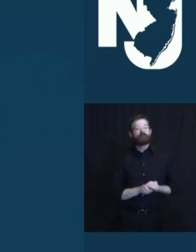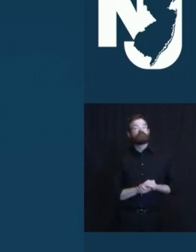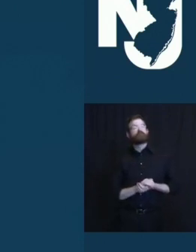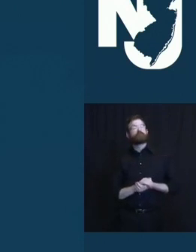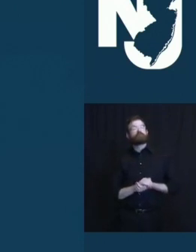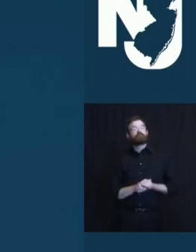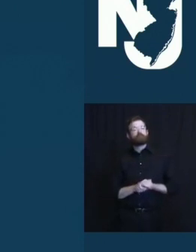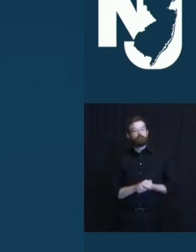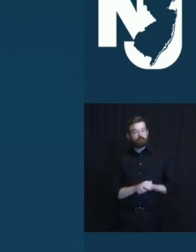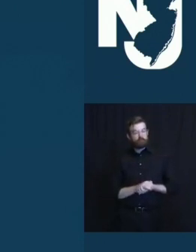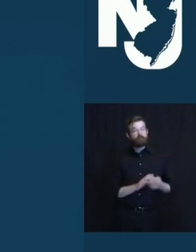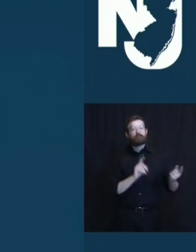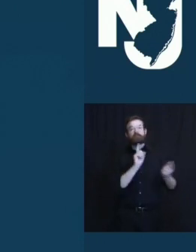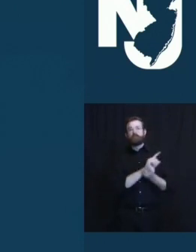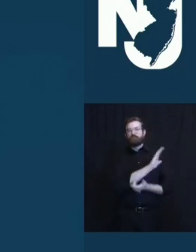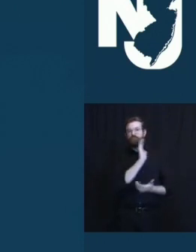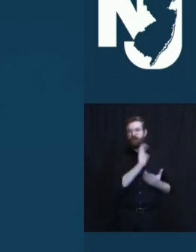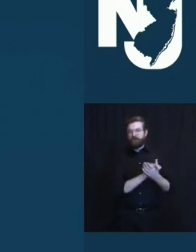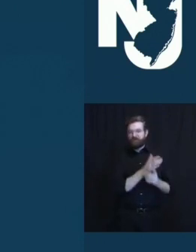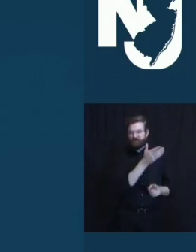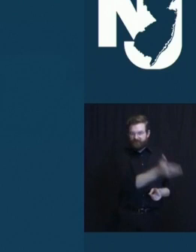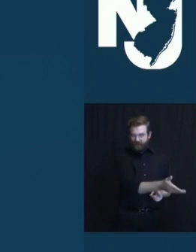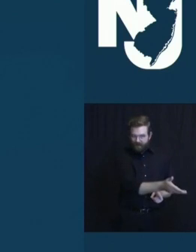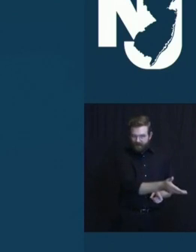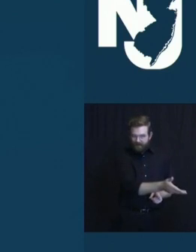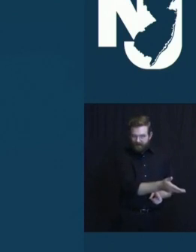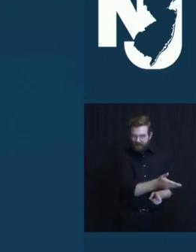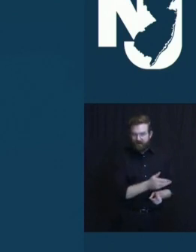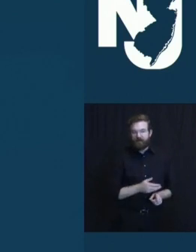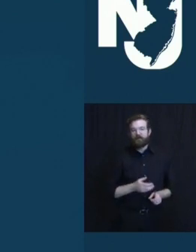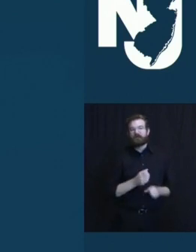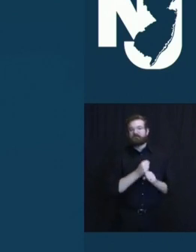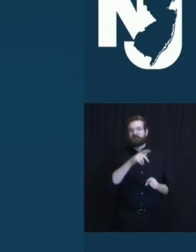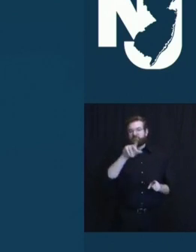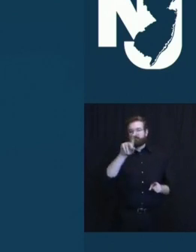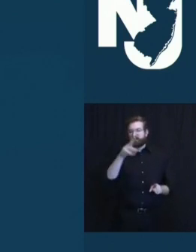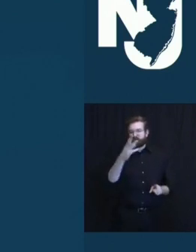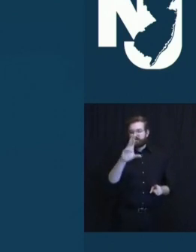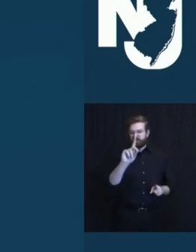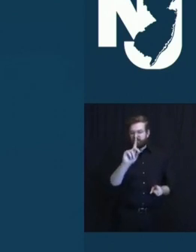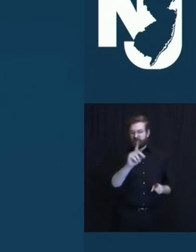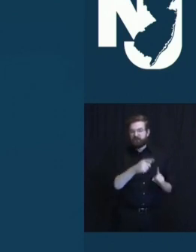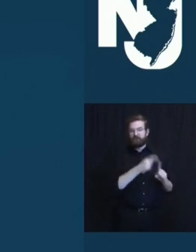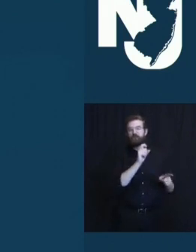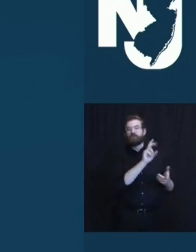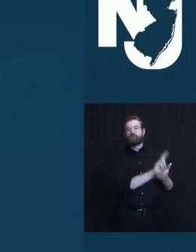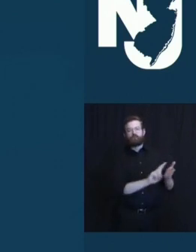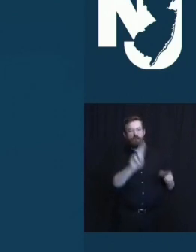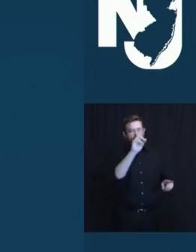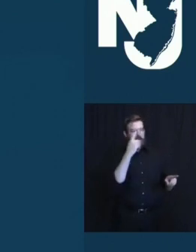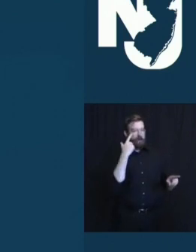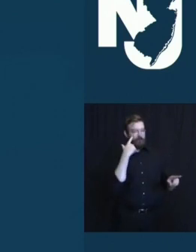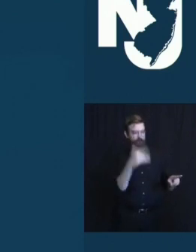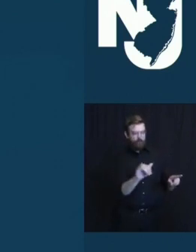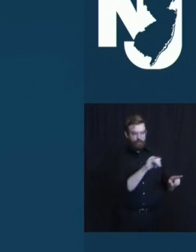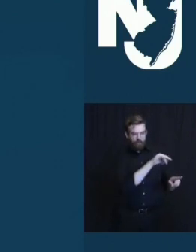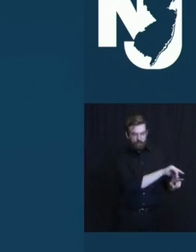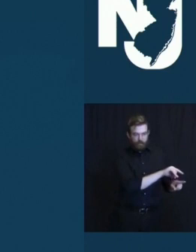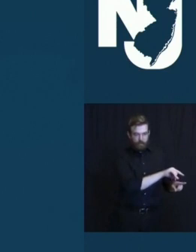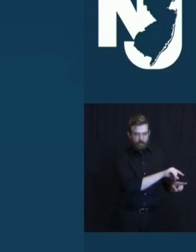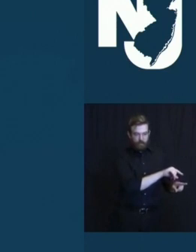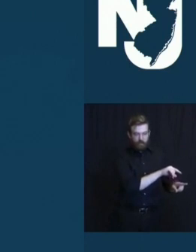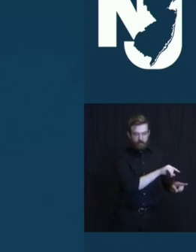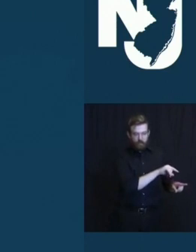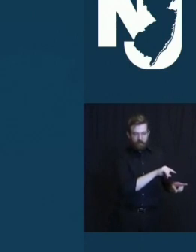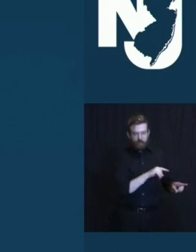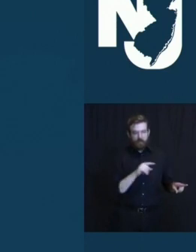hired by Merck and moved to New Jersey to work on penicillin and other research projects, rising to become the head of Merck's